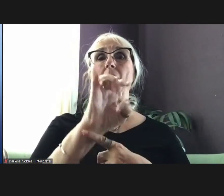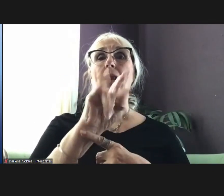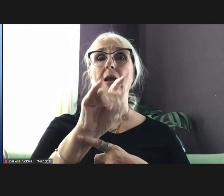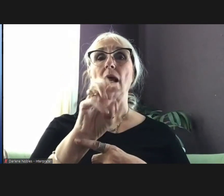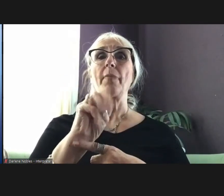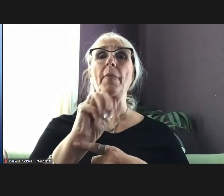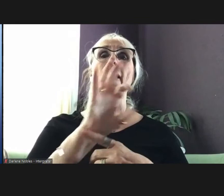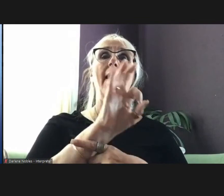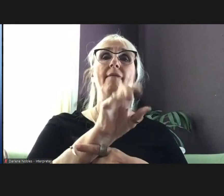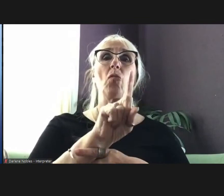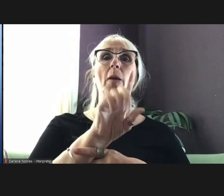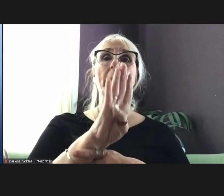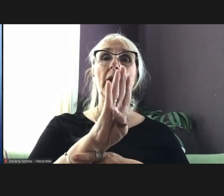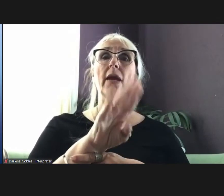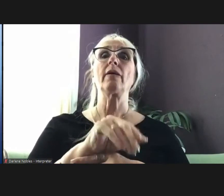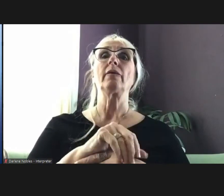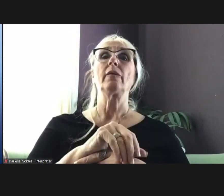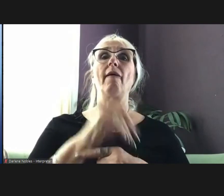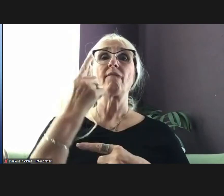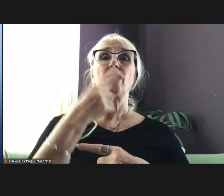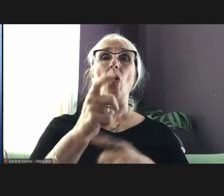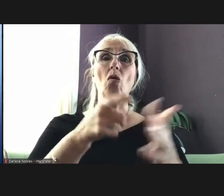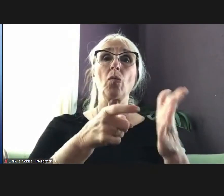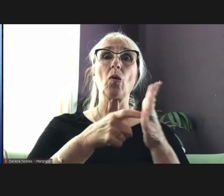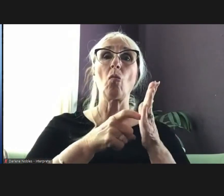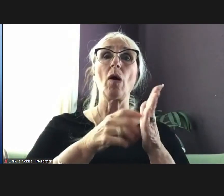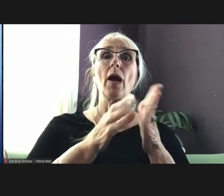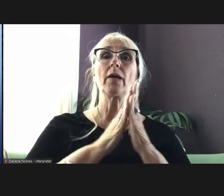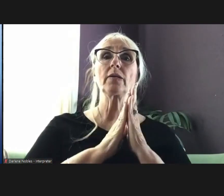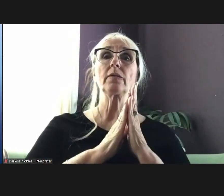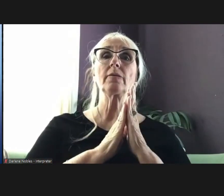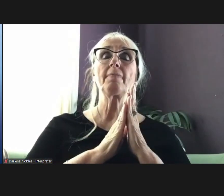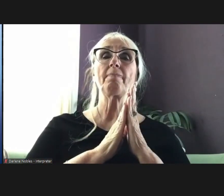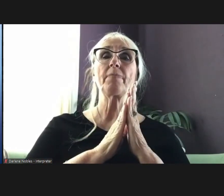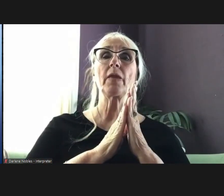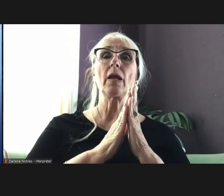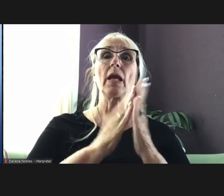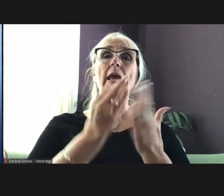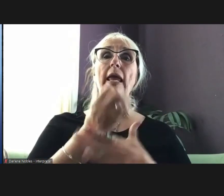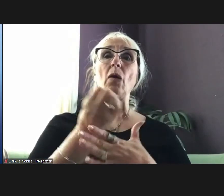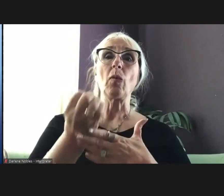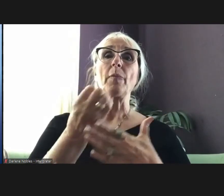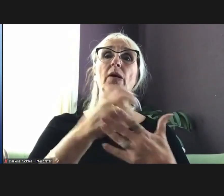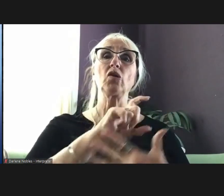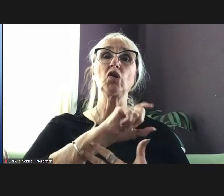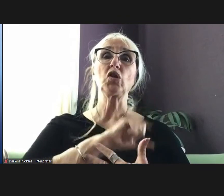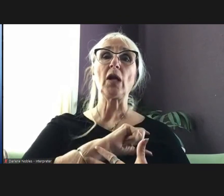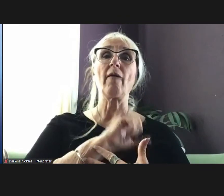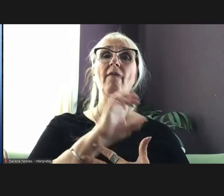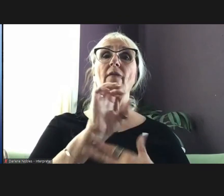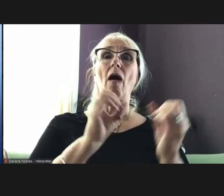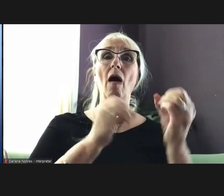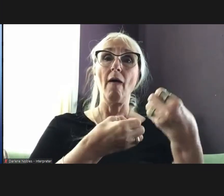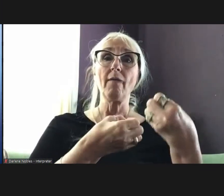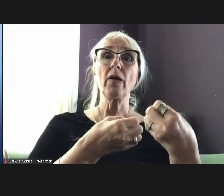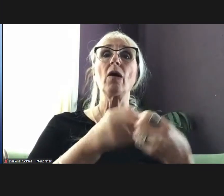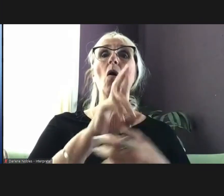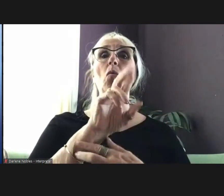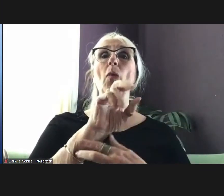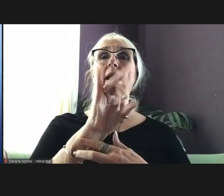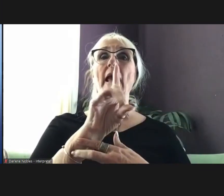F1B, this is a request by maintenance of equipment in the sheriff's office. They're requesting to increase the radio tower